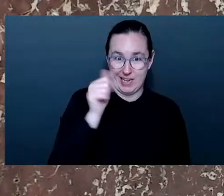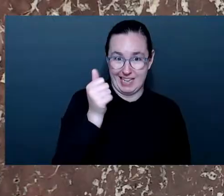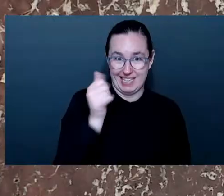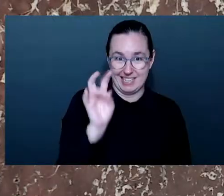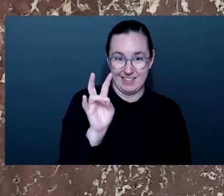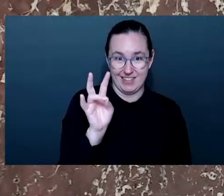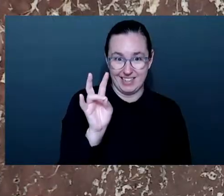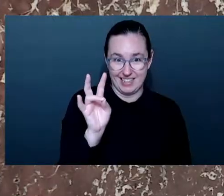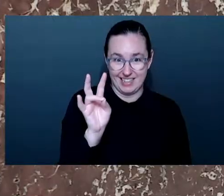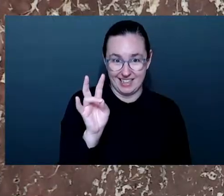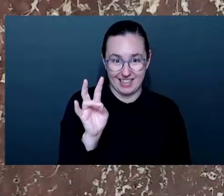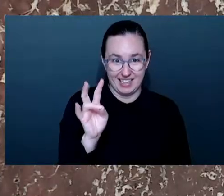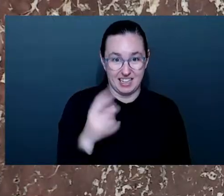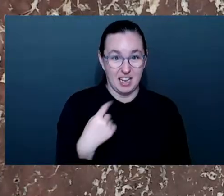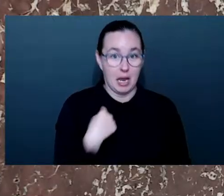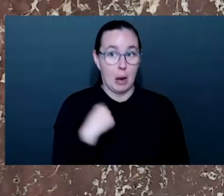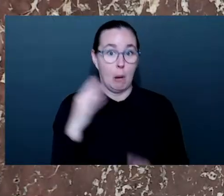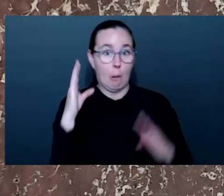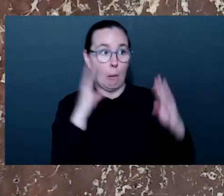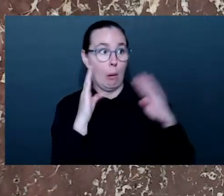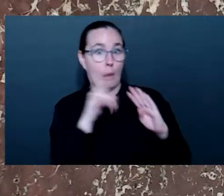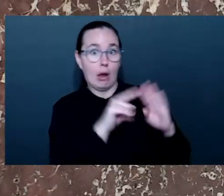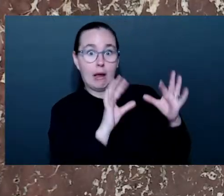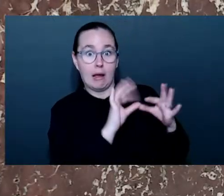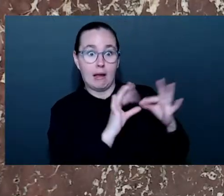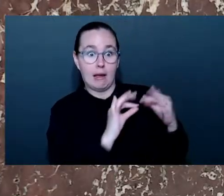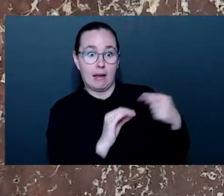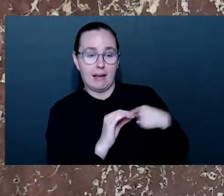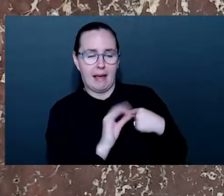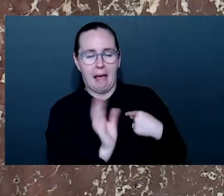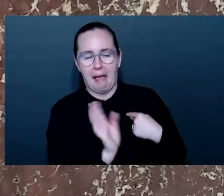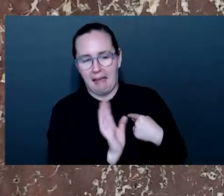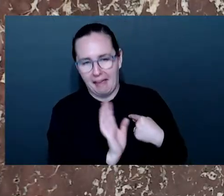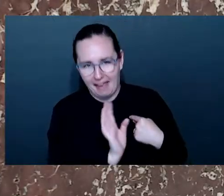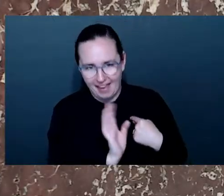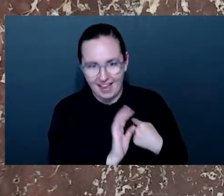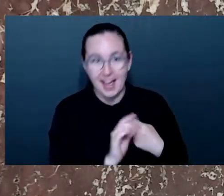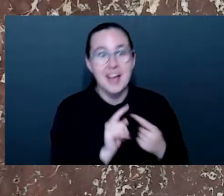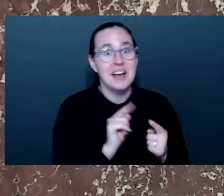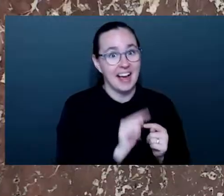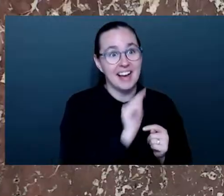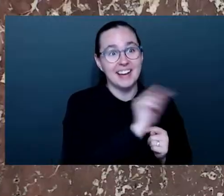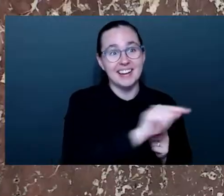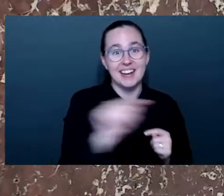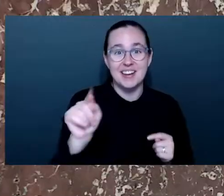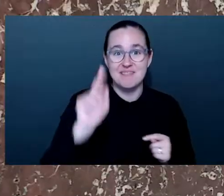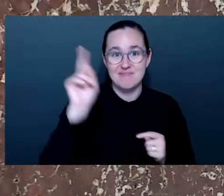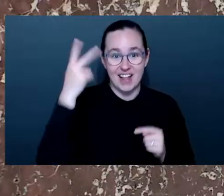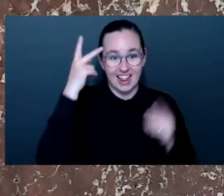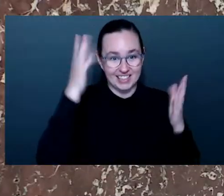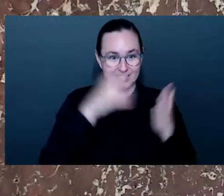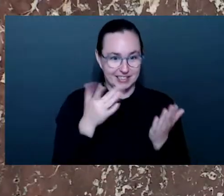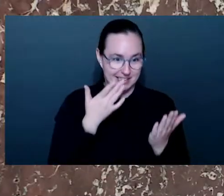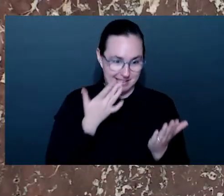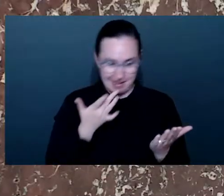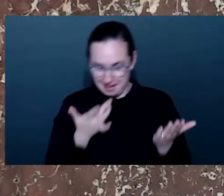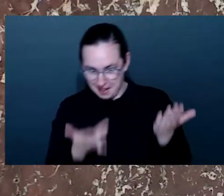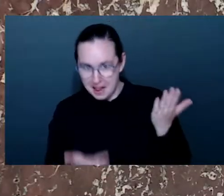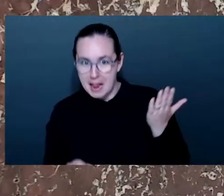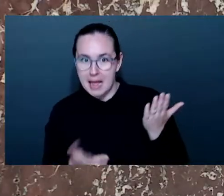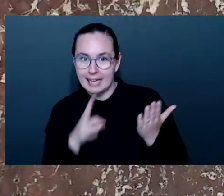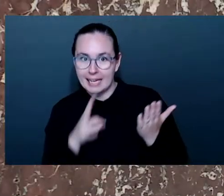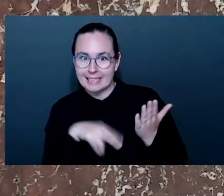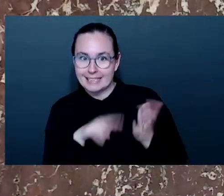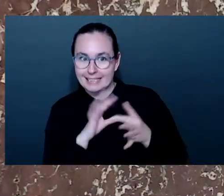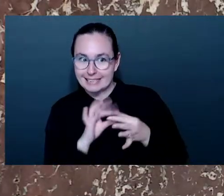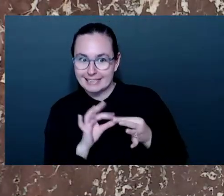other politicians out there that were reading with great interest on how their time in this place was going to be played out within the pages